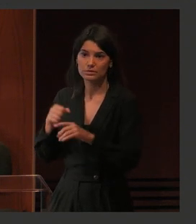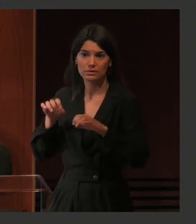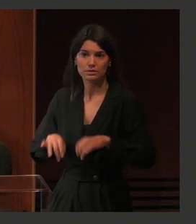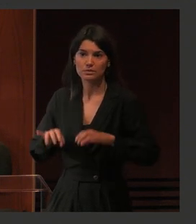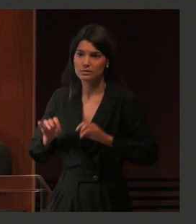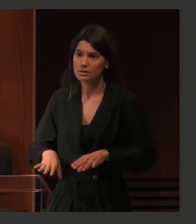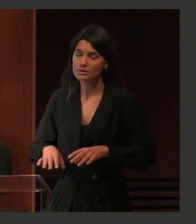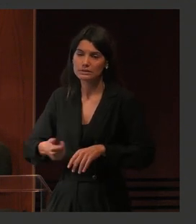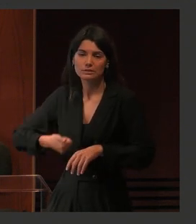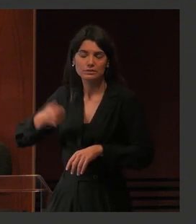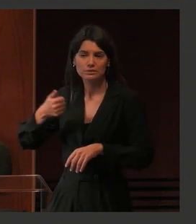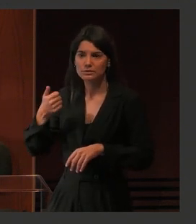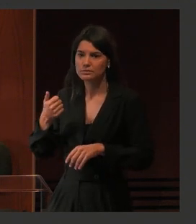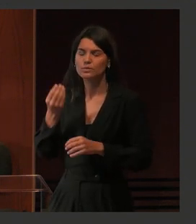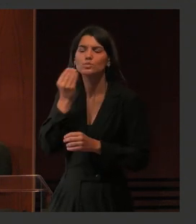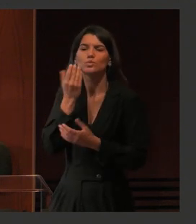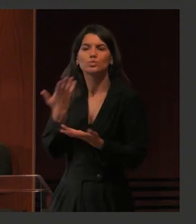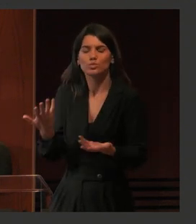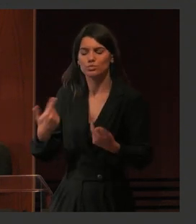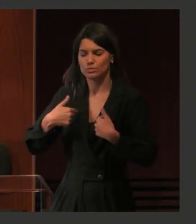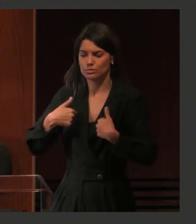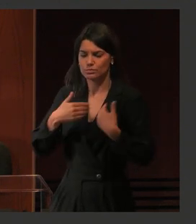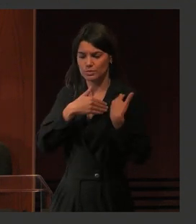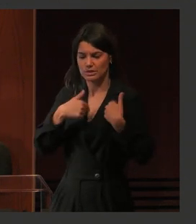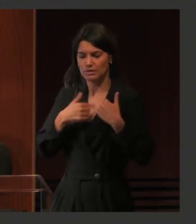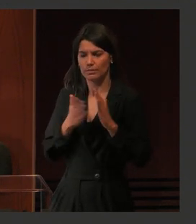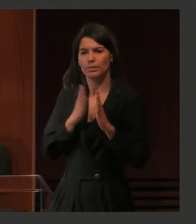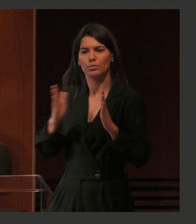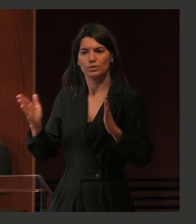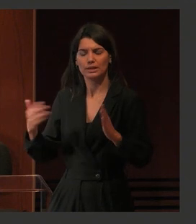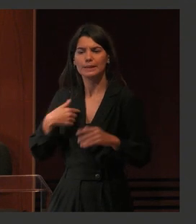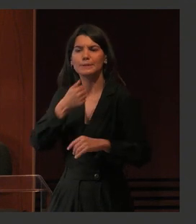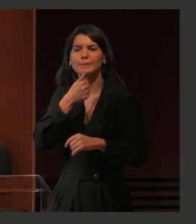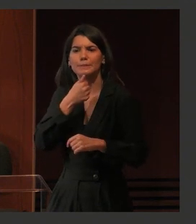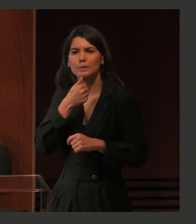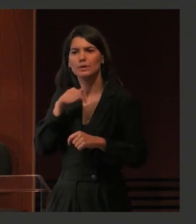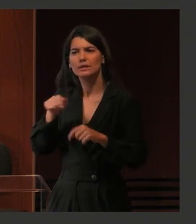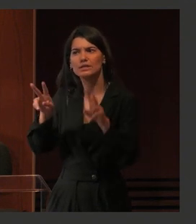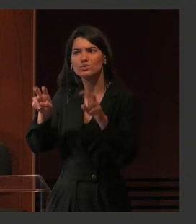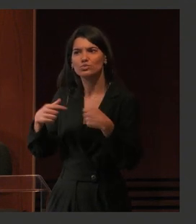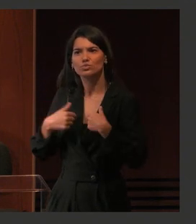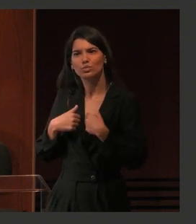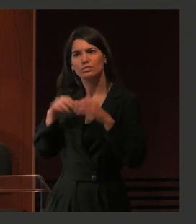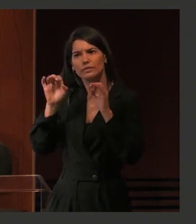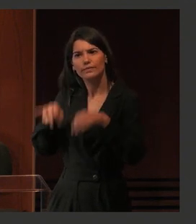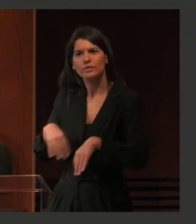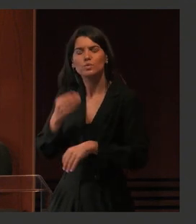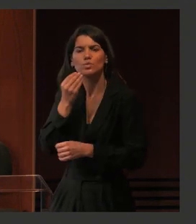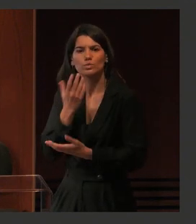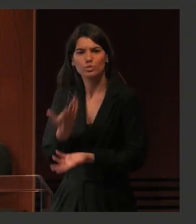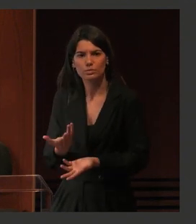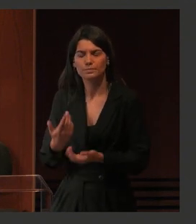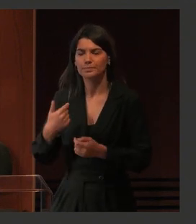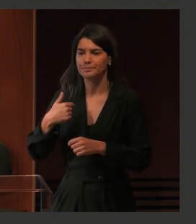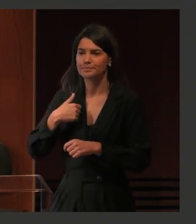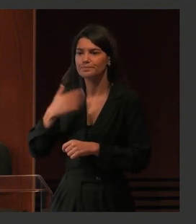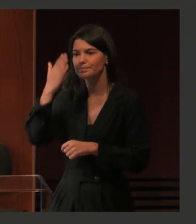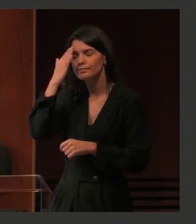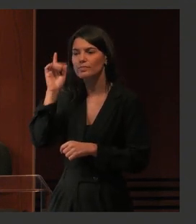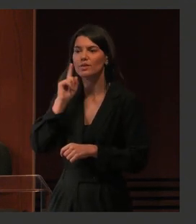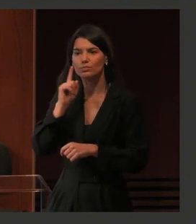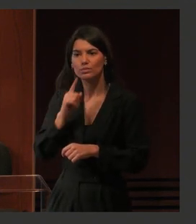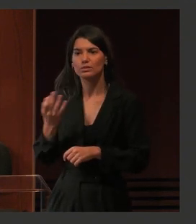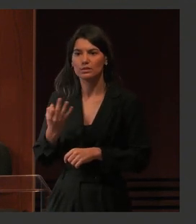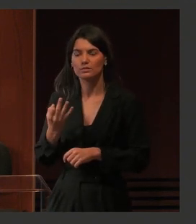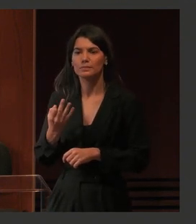as librarians fight? So I think it is important to look at supporters and